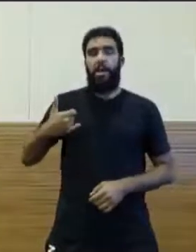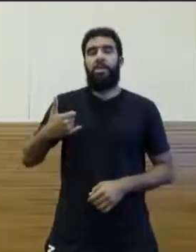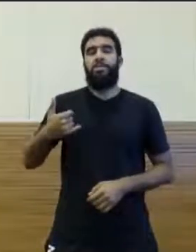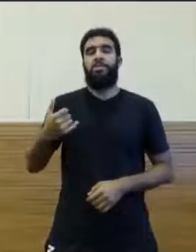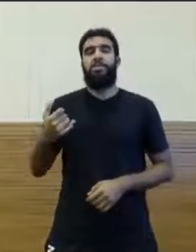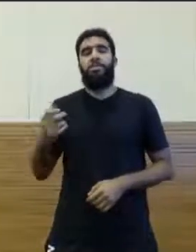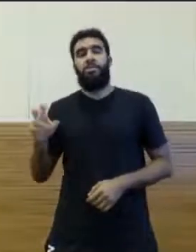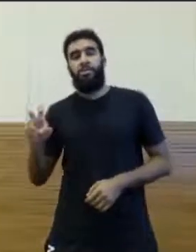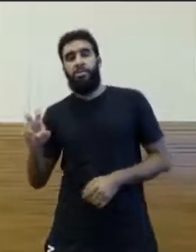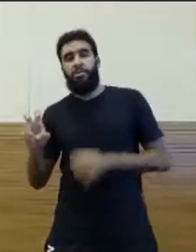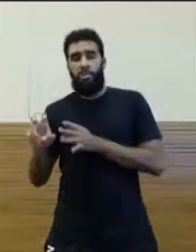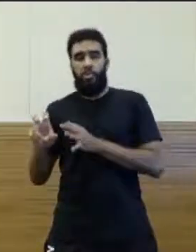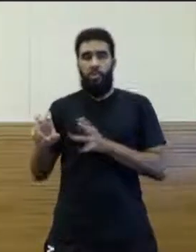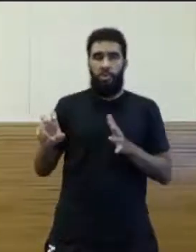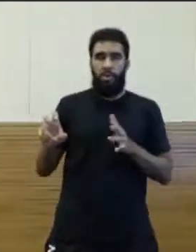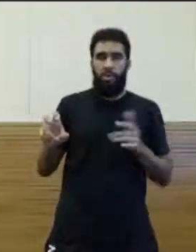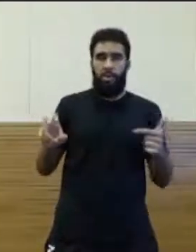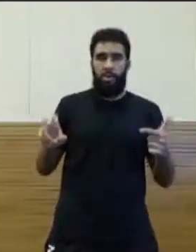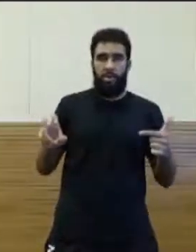school age,